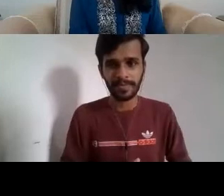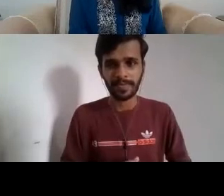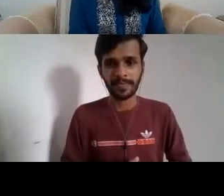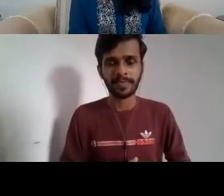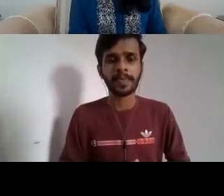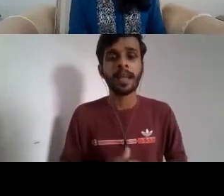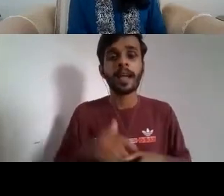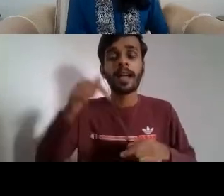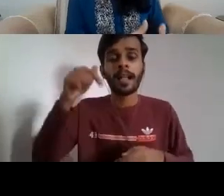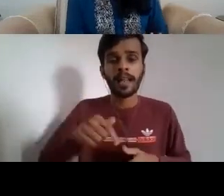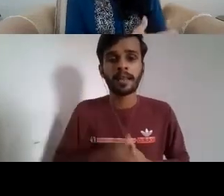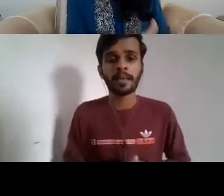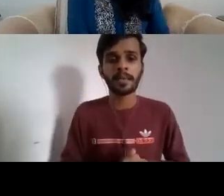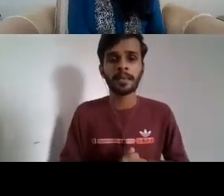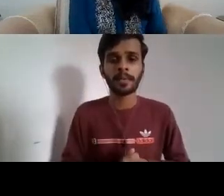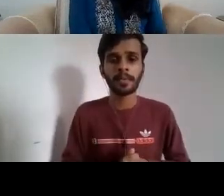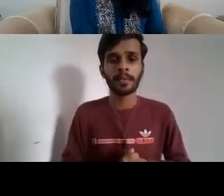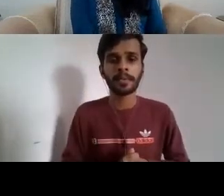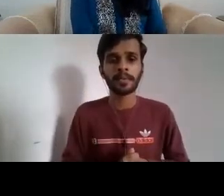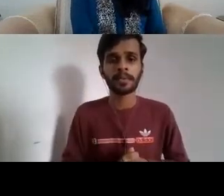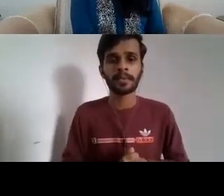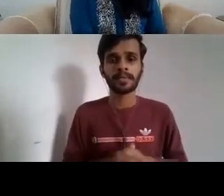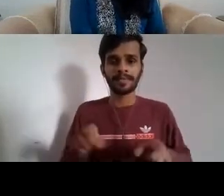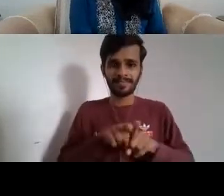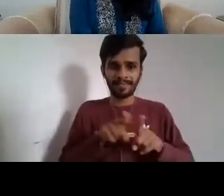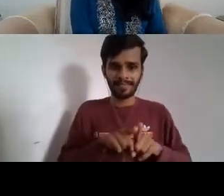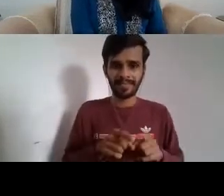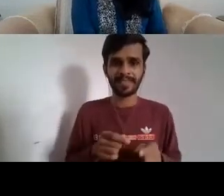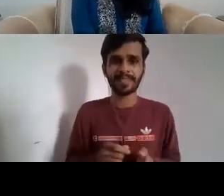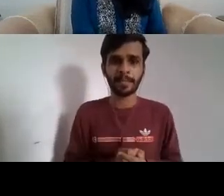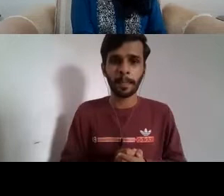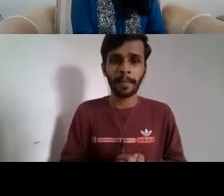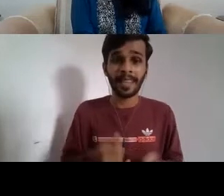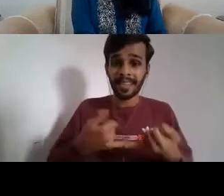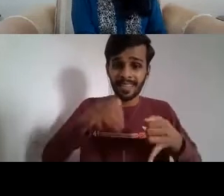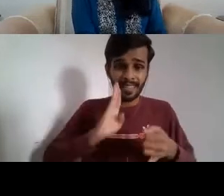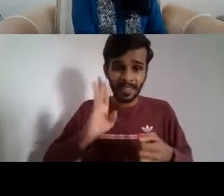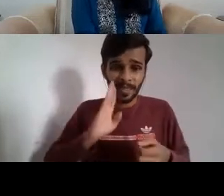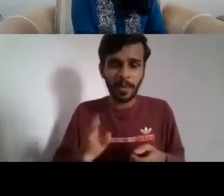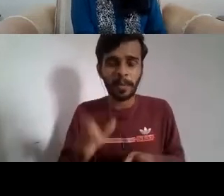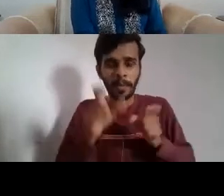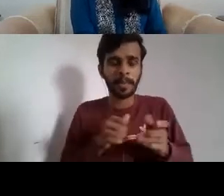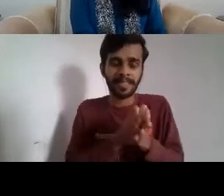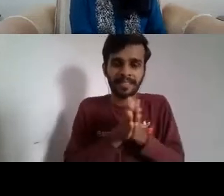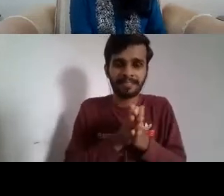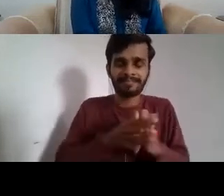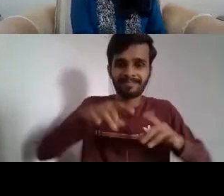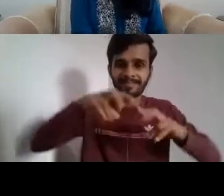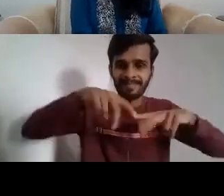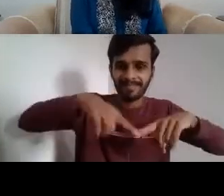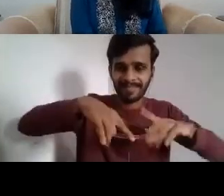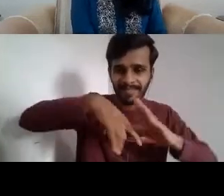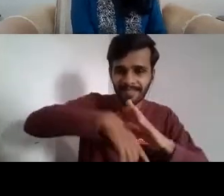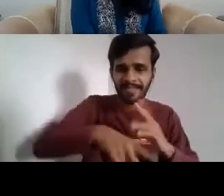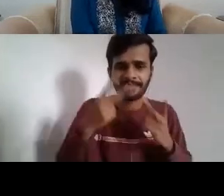Now, although there was an explosion of interest in Indian music in 1960s, there was a